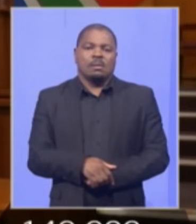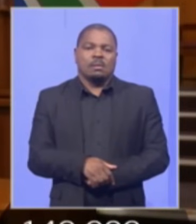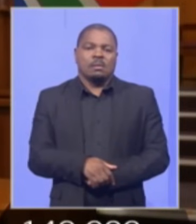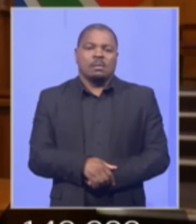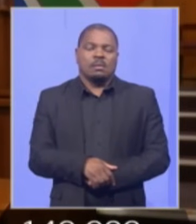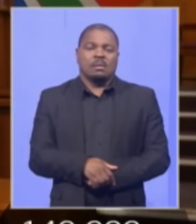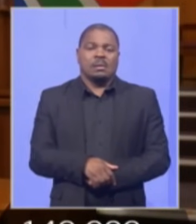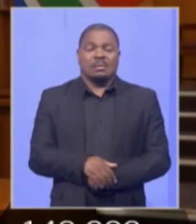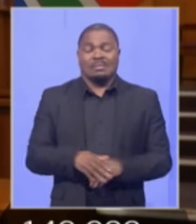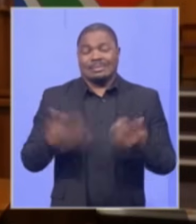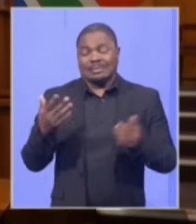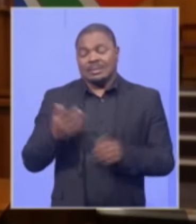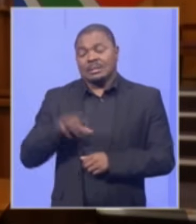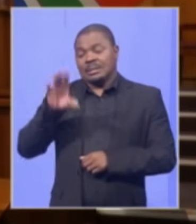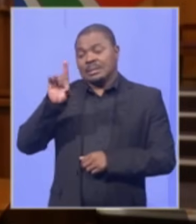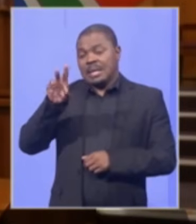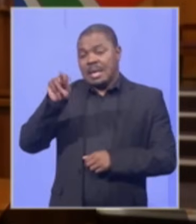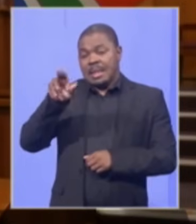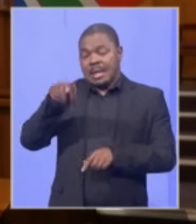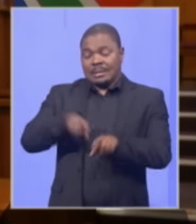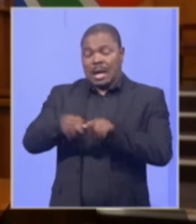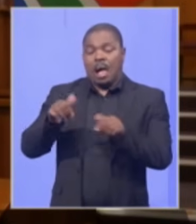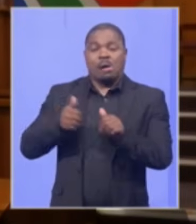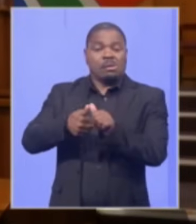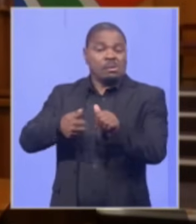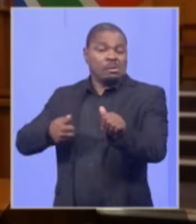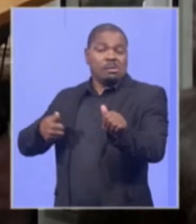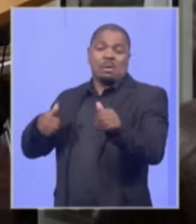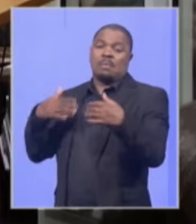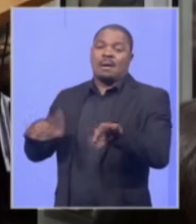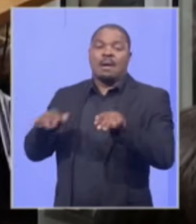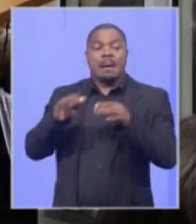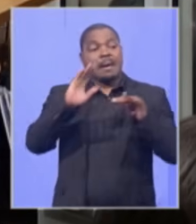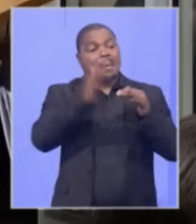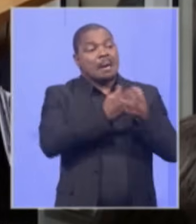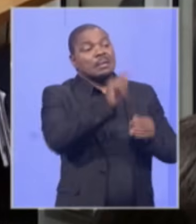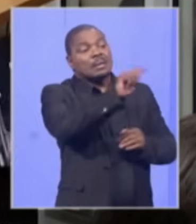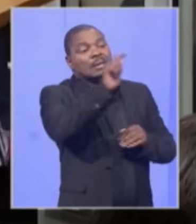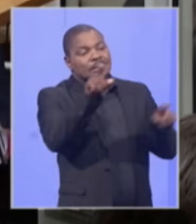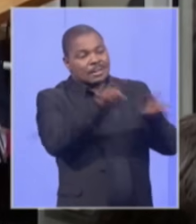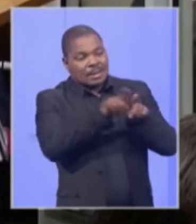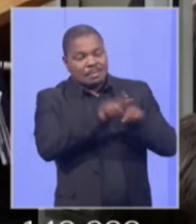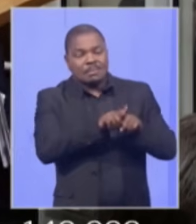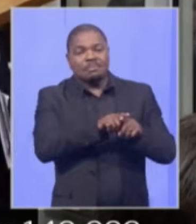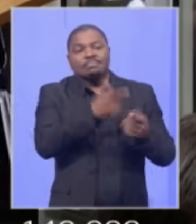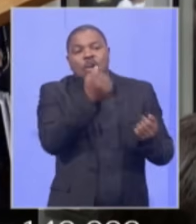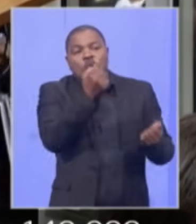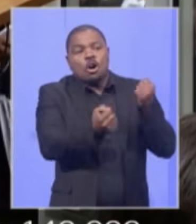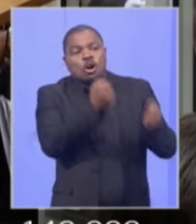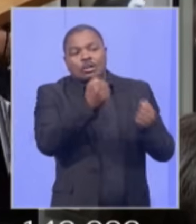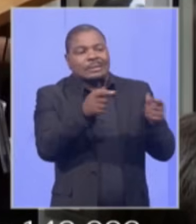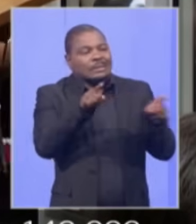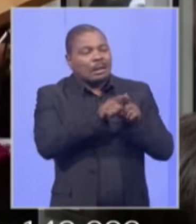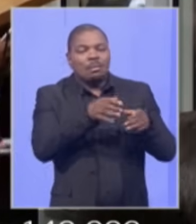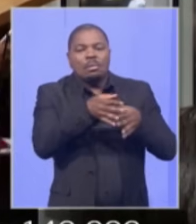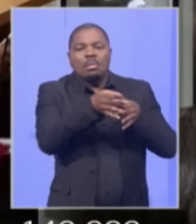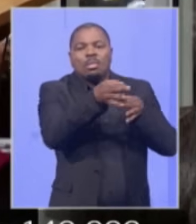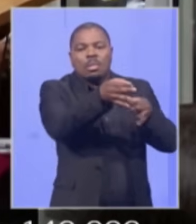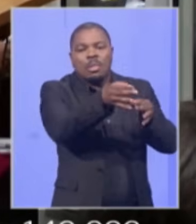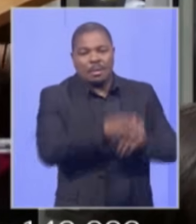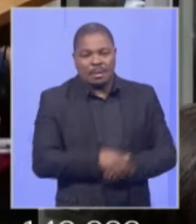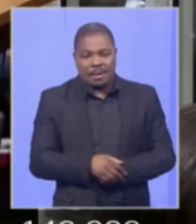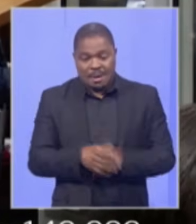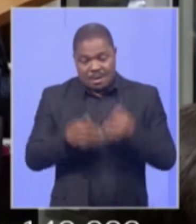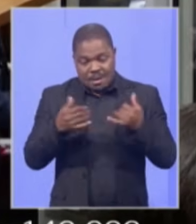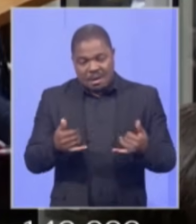Palo e ntsi e kwa morago ya di-DNA e diegisitse melato eo e neng e tshwanelwa ke go sekiwa kwa dikgotlatshekelo. Seno se